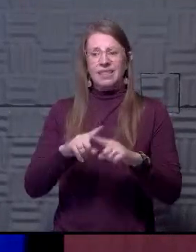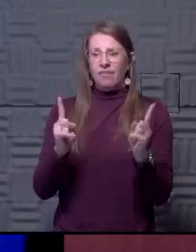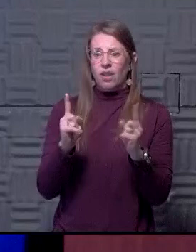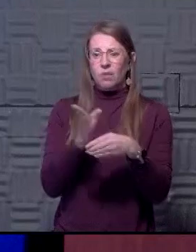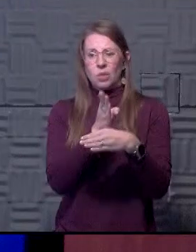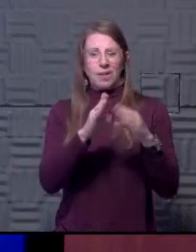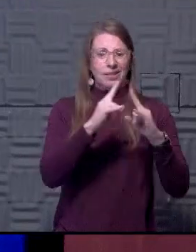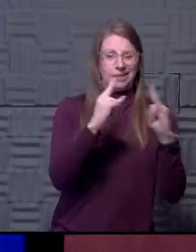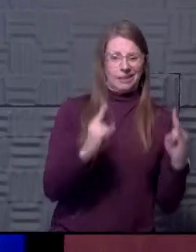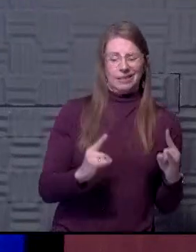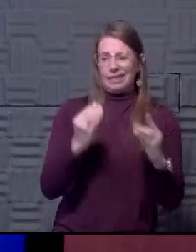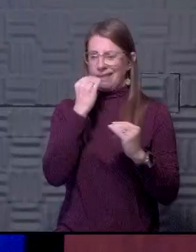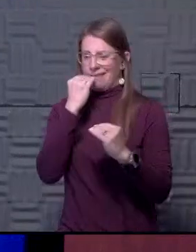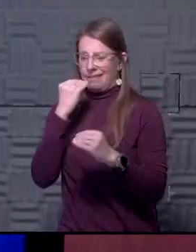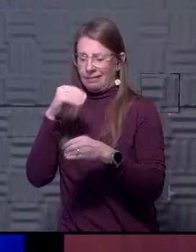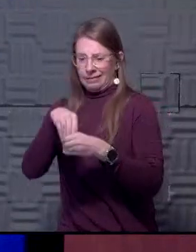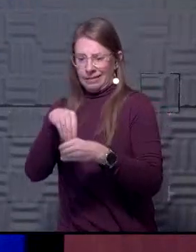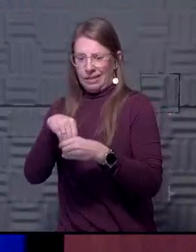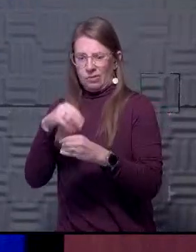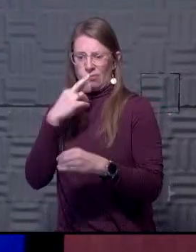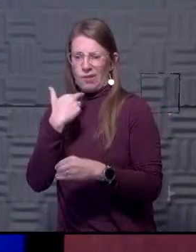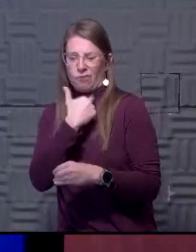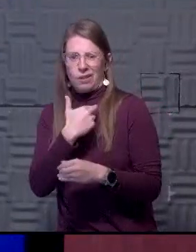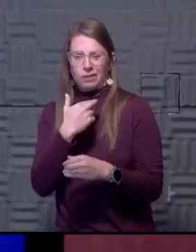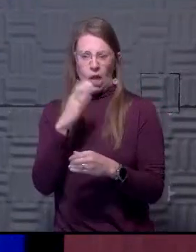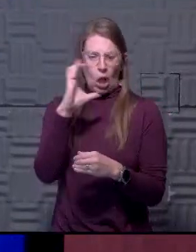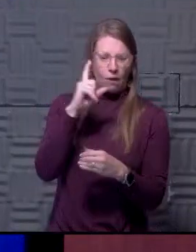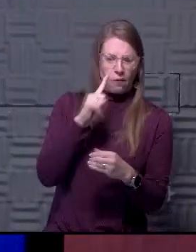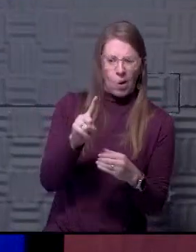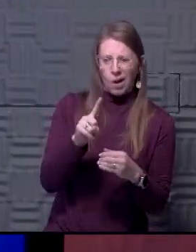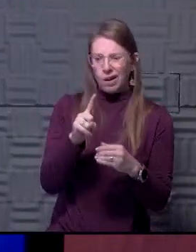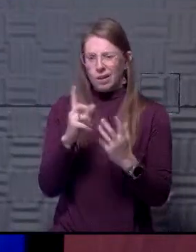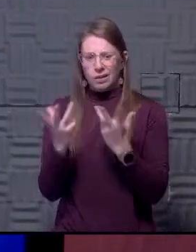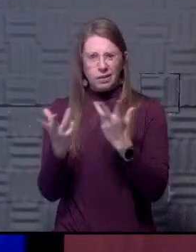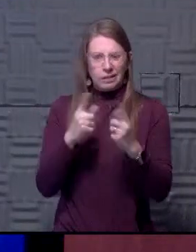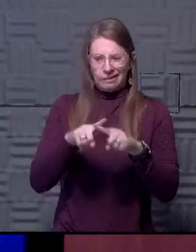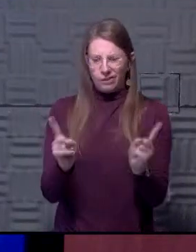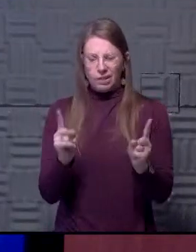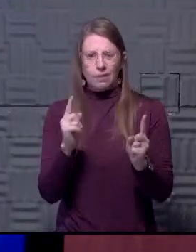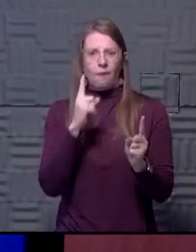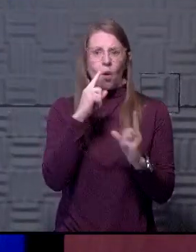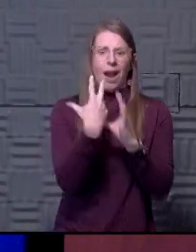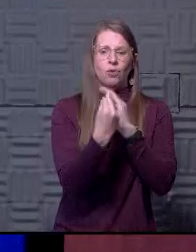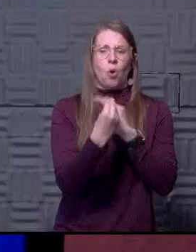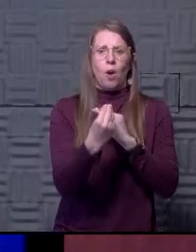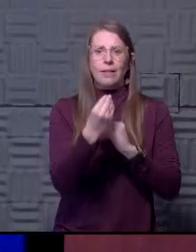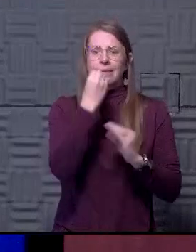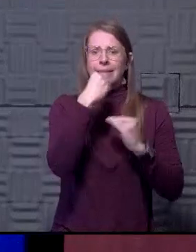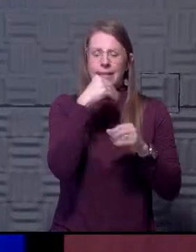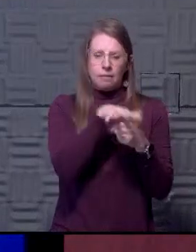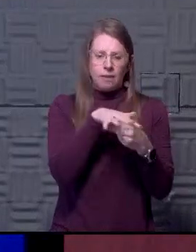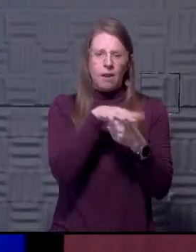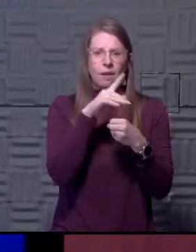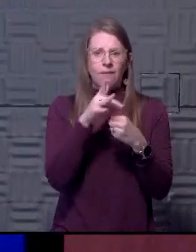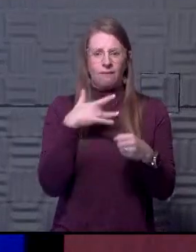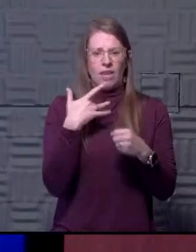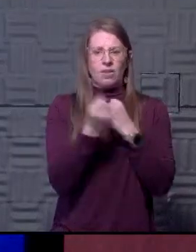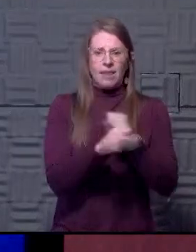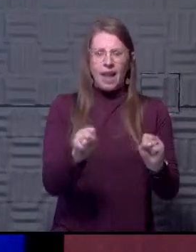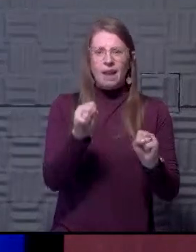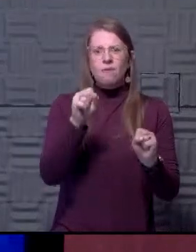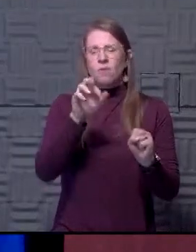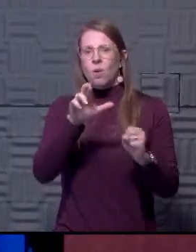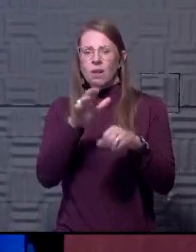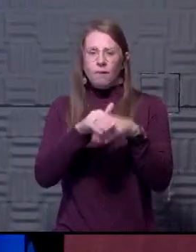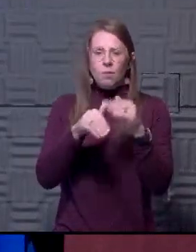tent and eating indoors? Are there things you should be looking for in these outdoor eating spaces to feel safe and comfortable? Joe, that is a